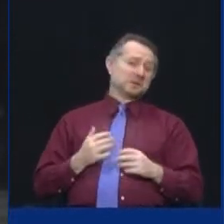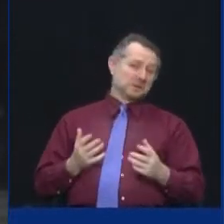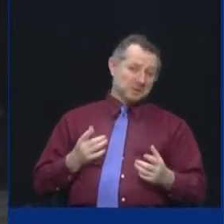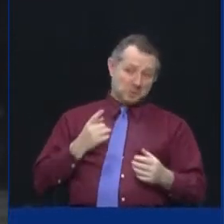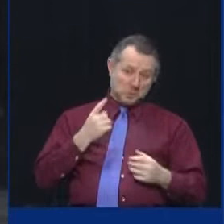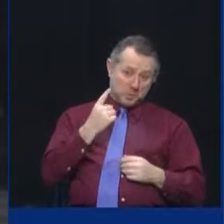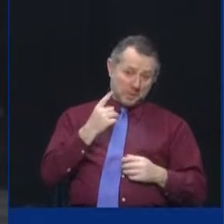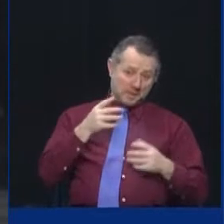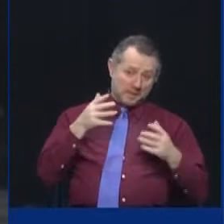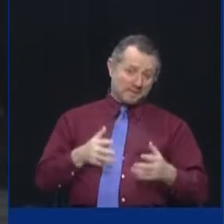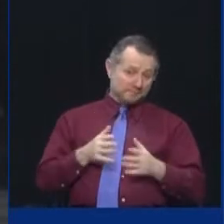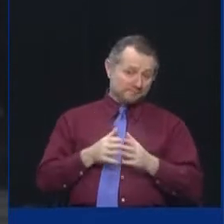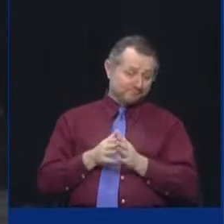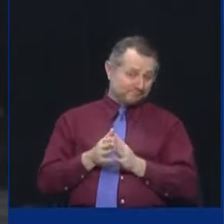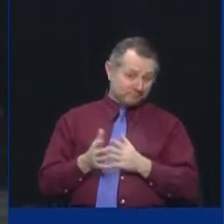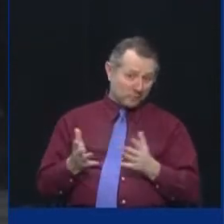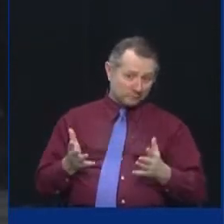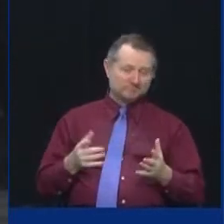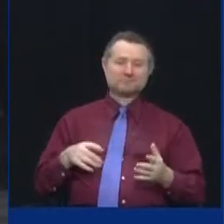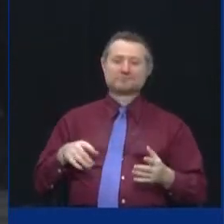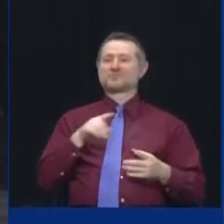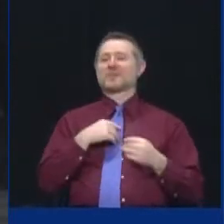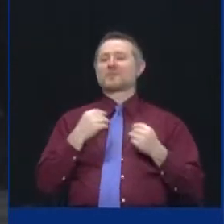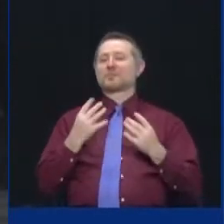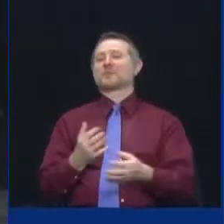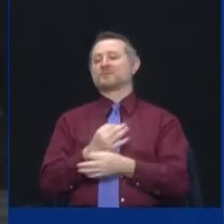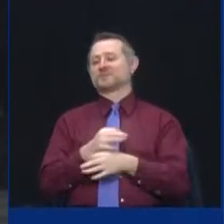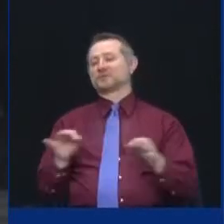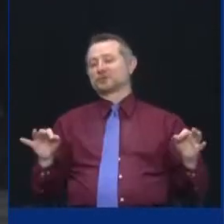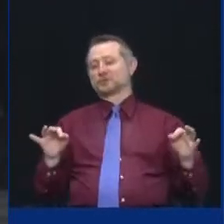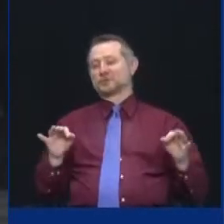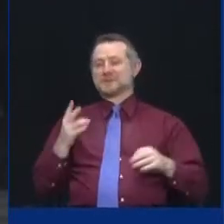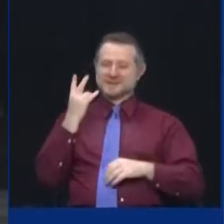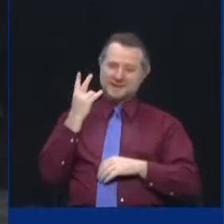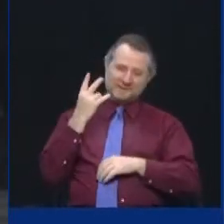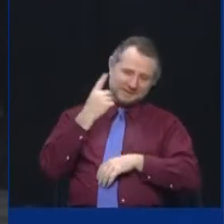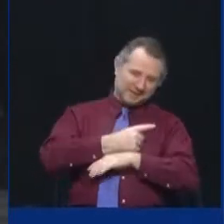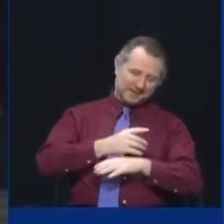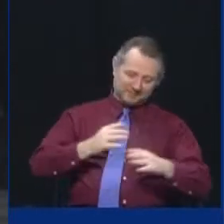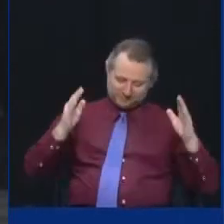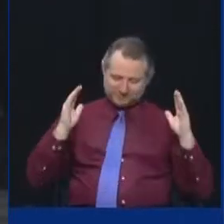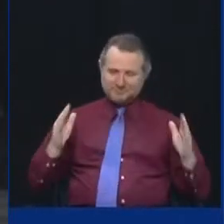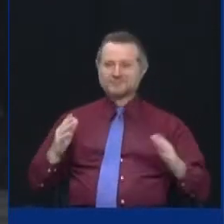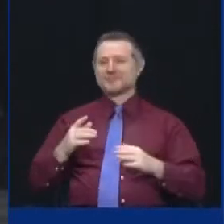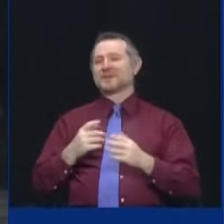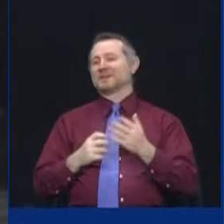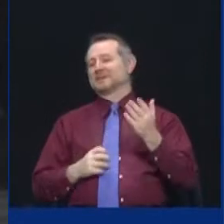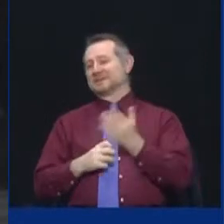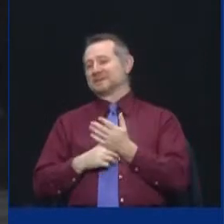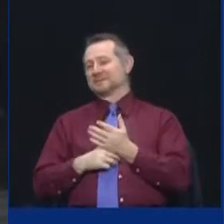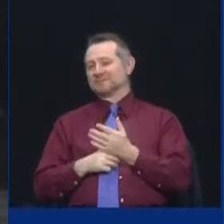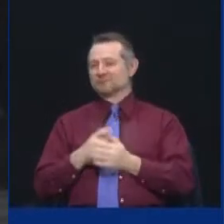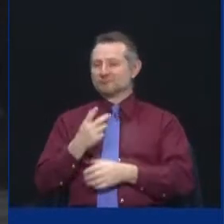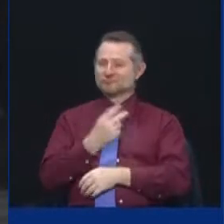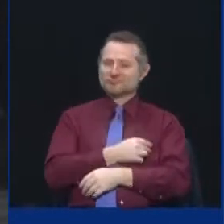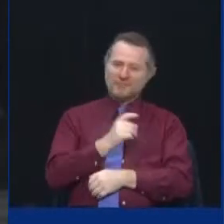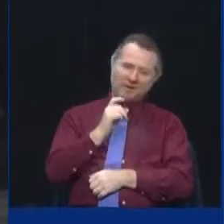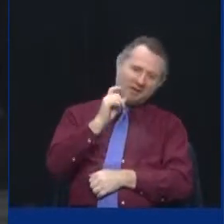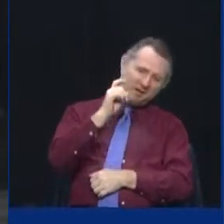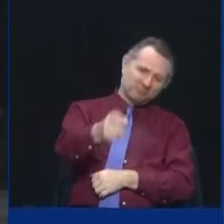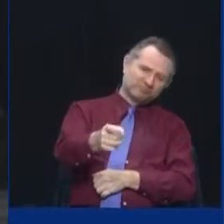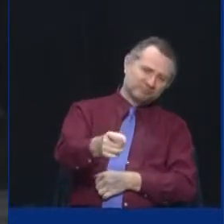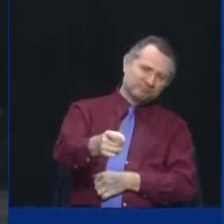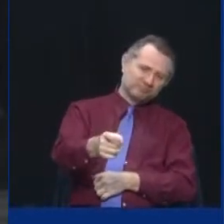is also providing a free 7-day pass to everyone who receives the vaccination. If our region